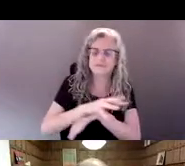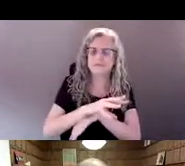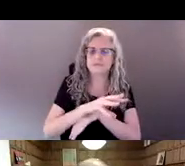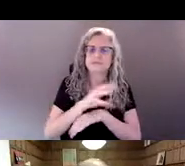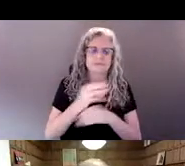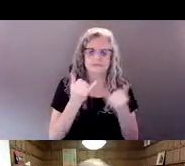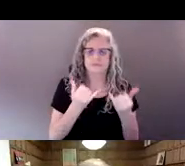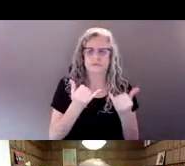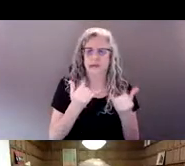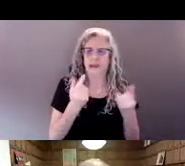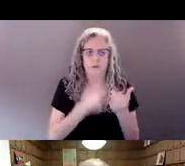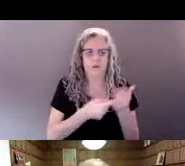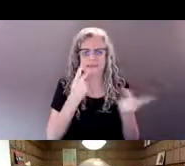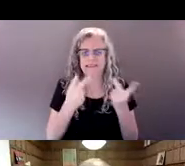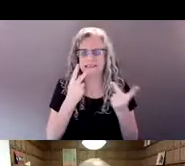anti-Semitism.